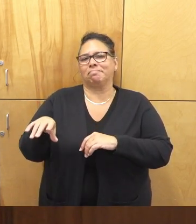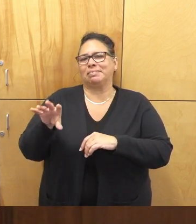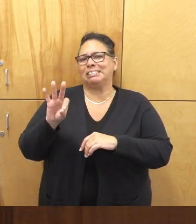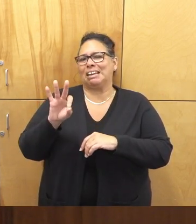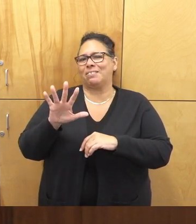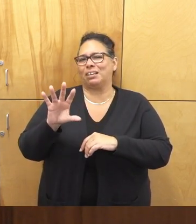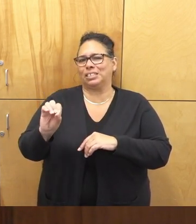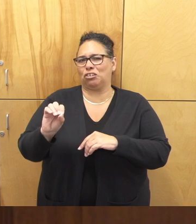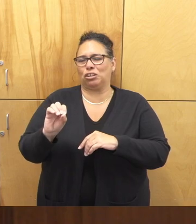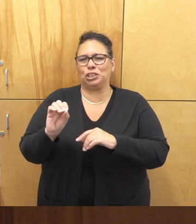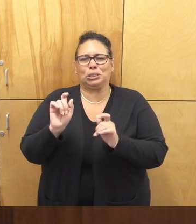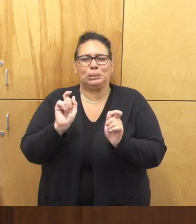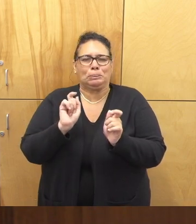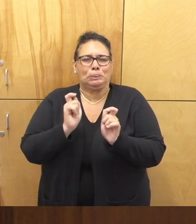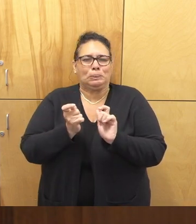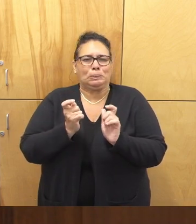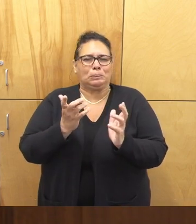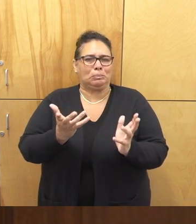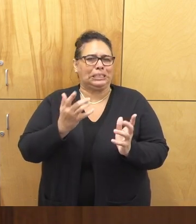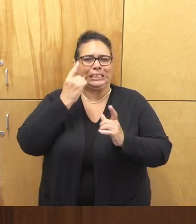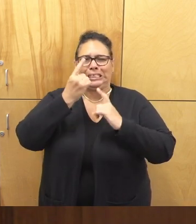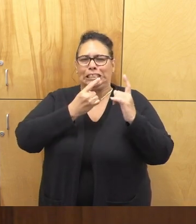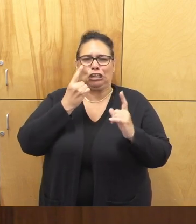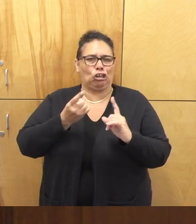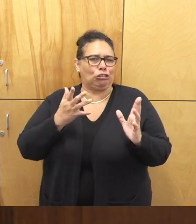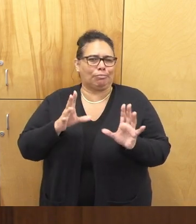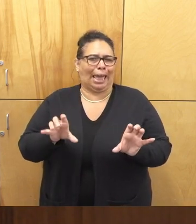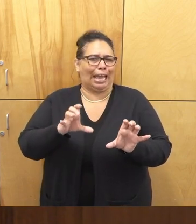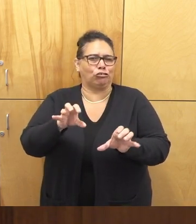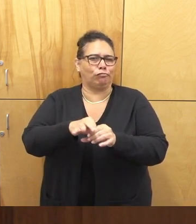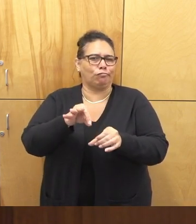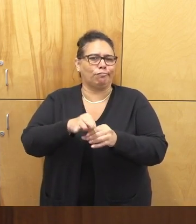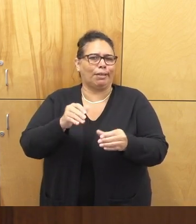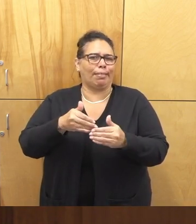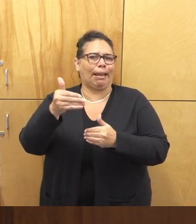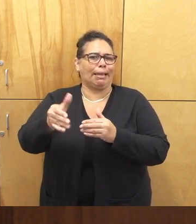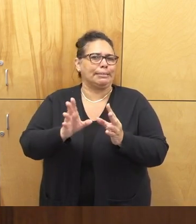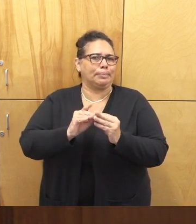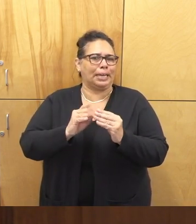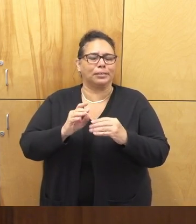edits for your consideration and for us to consider action on at the next board meeting.